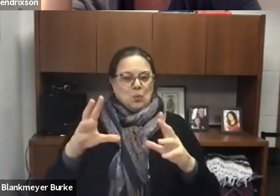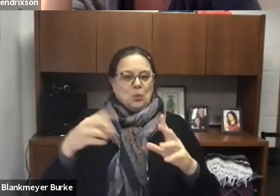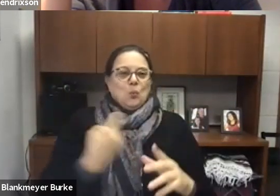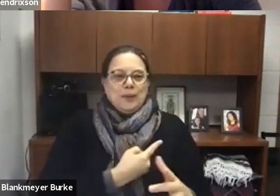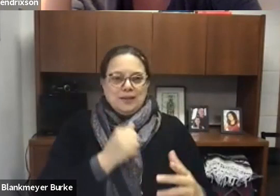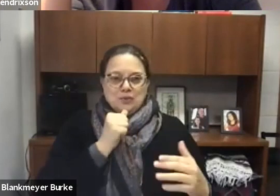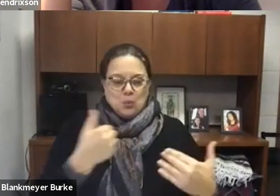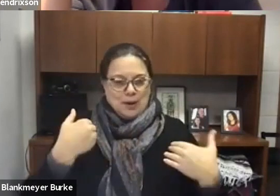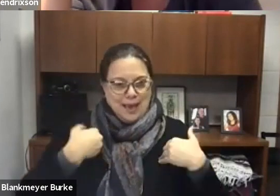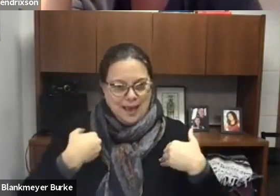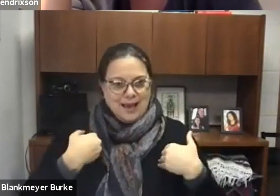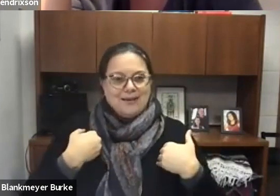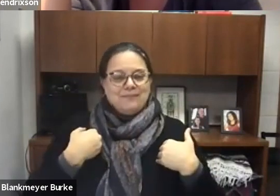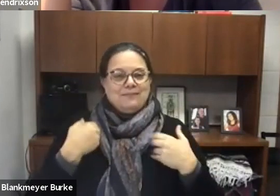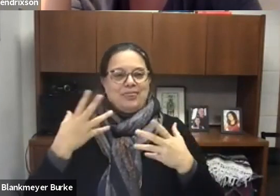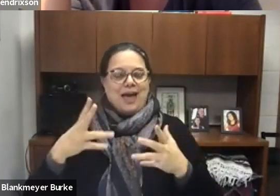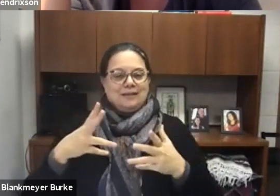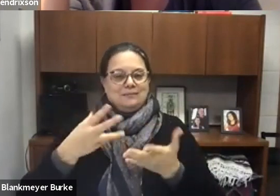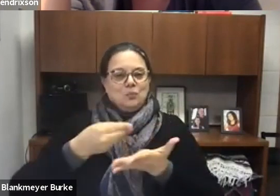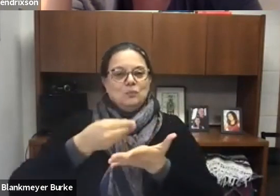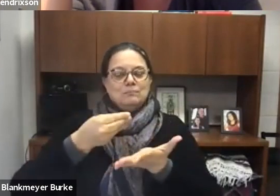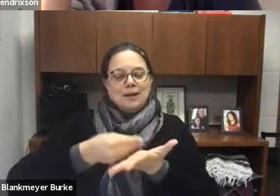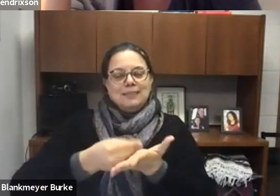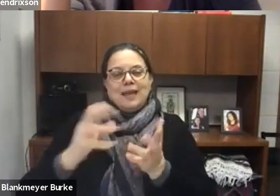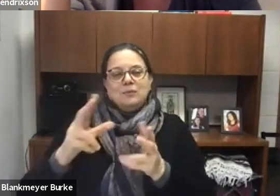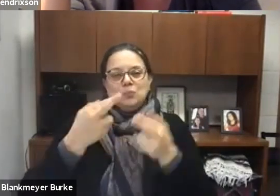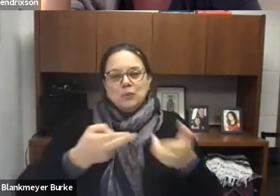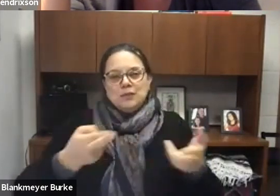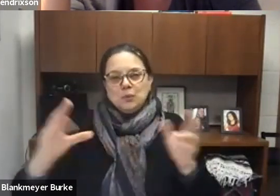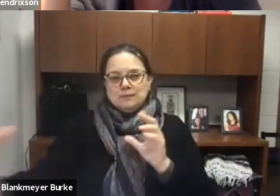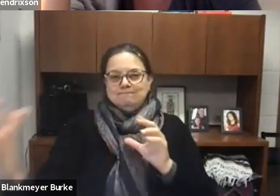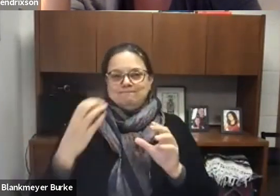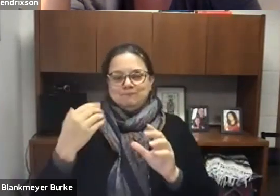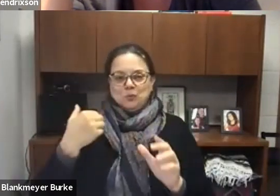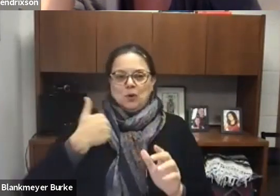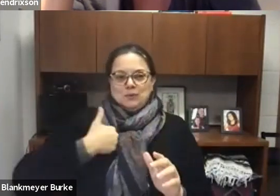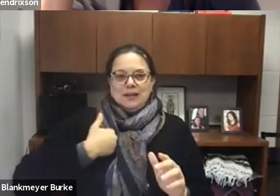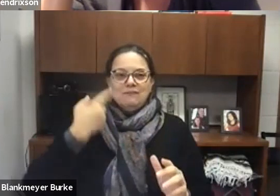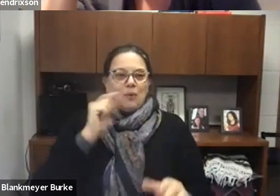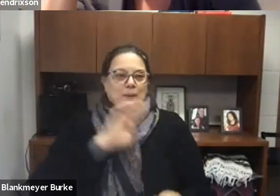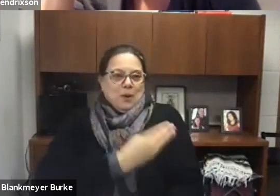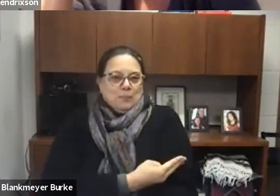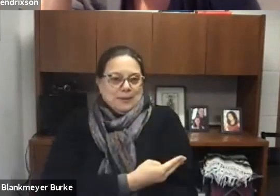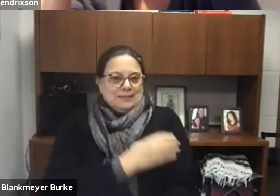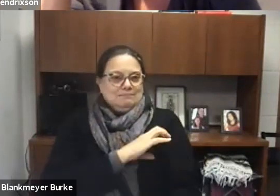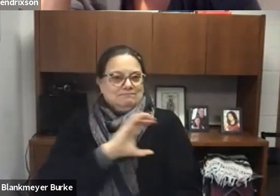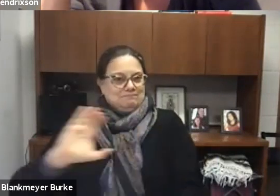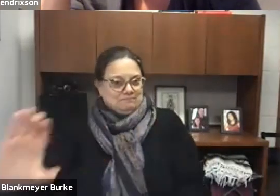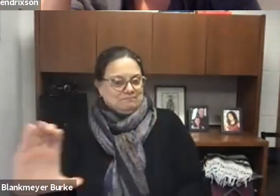for businesses and institutions where we don't necessarily have the